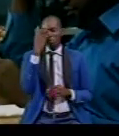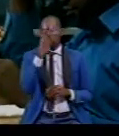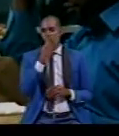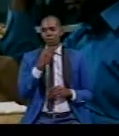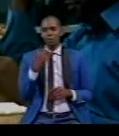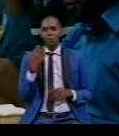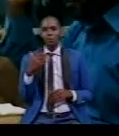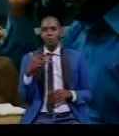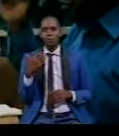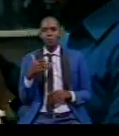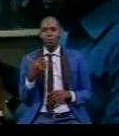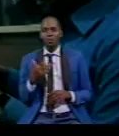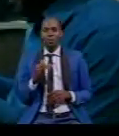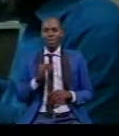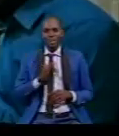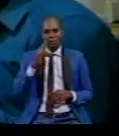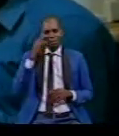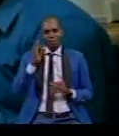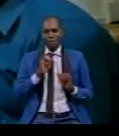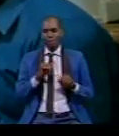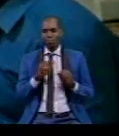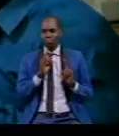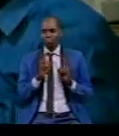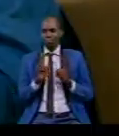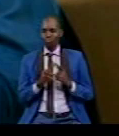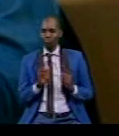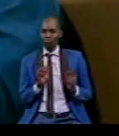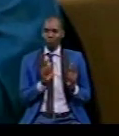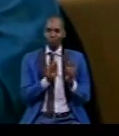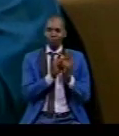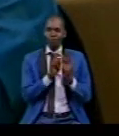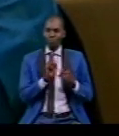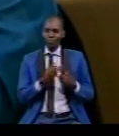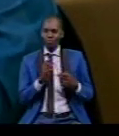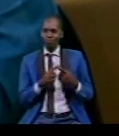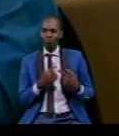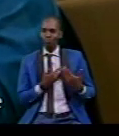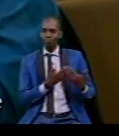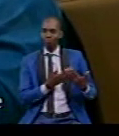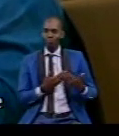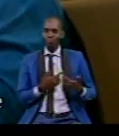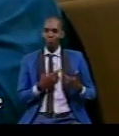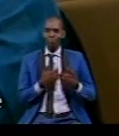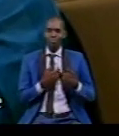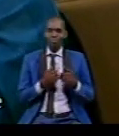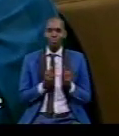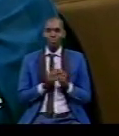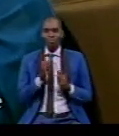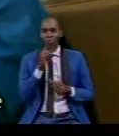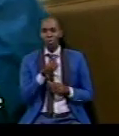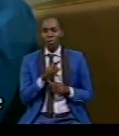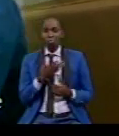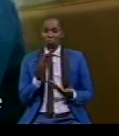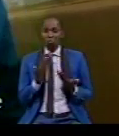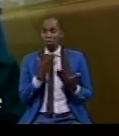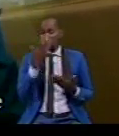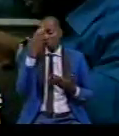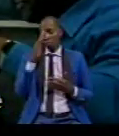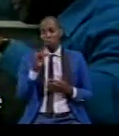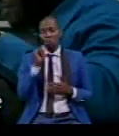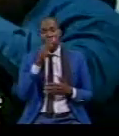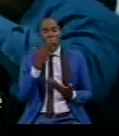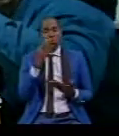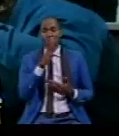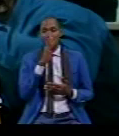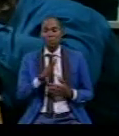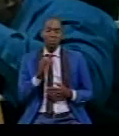time of regeneration, and the time of reformation shall come from the presence of the Lord.